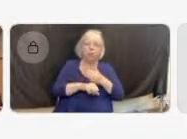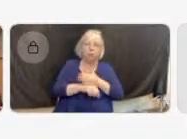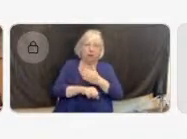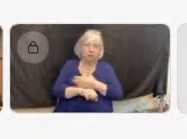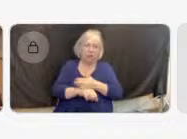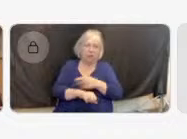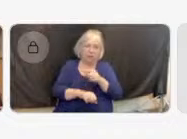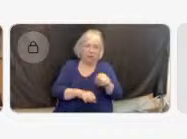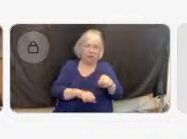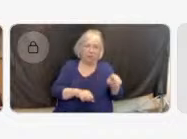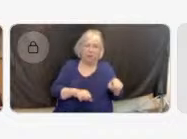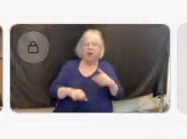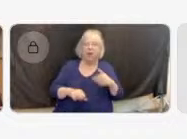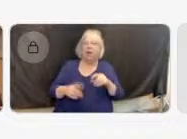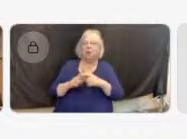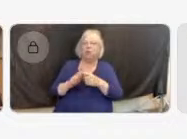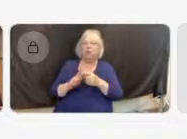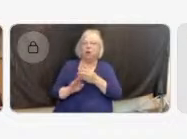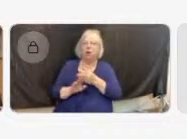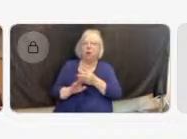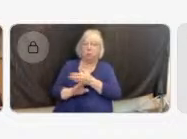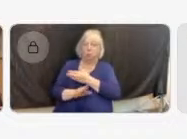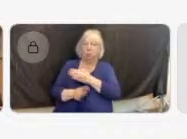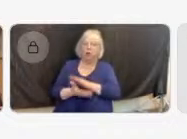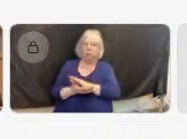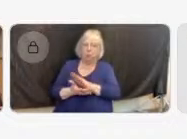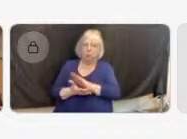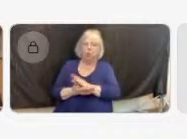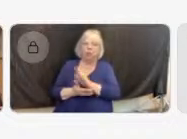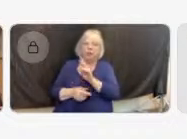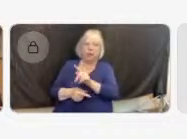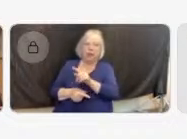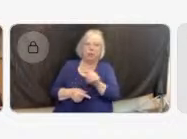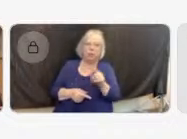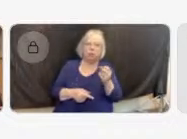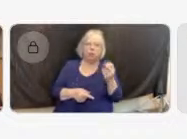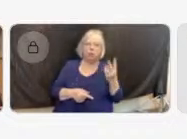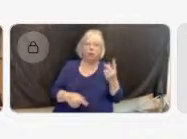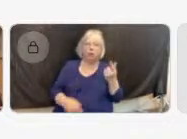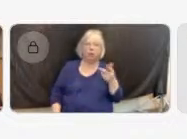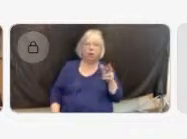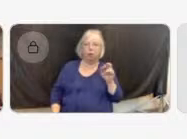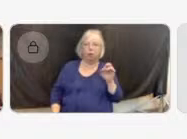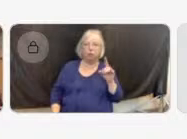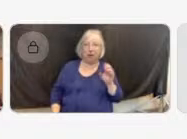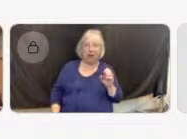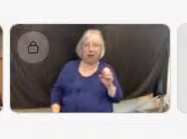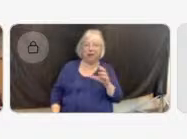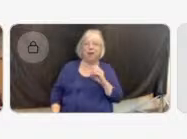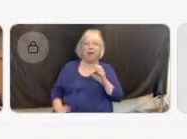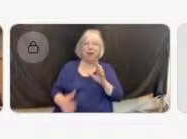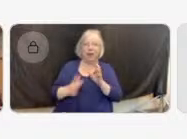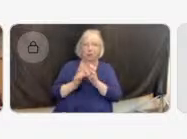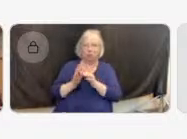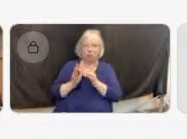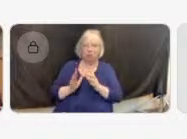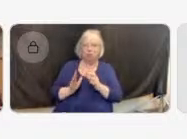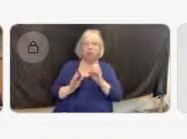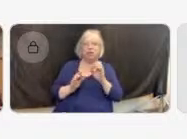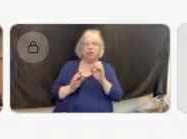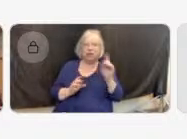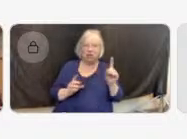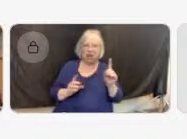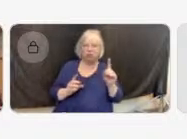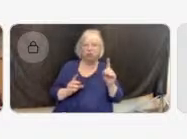and we started a preschool K through 12th grade in Christian education, and we've been